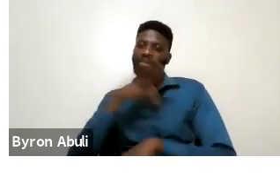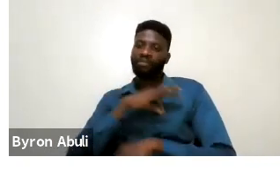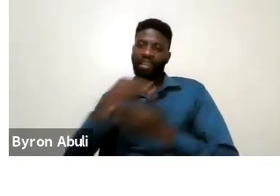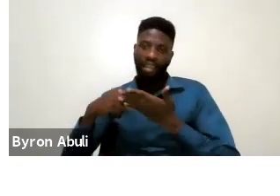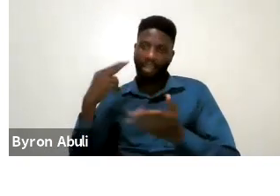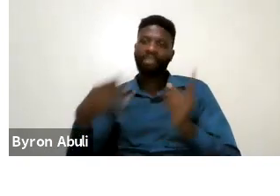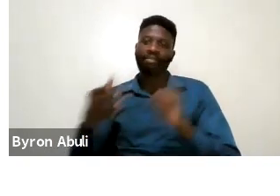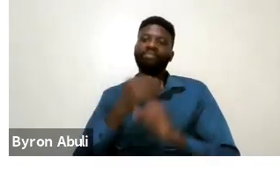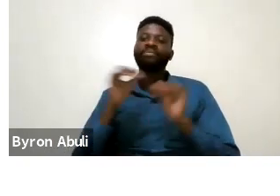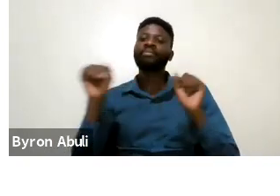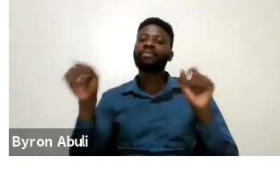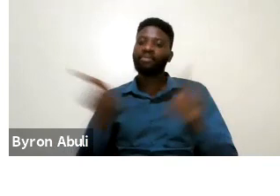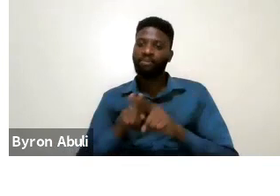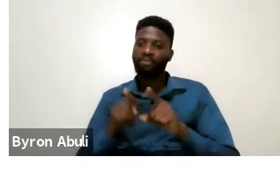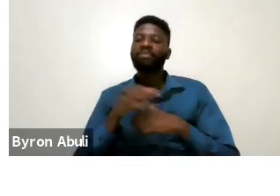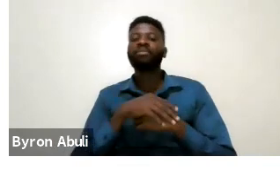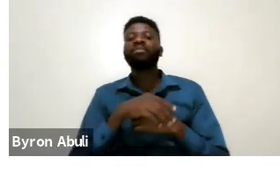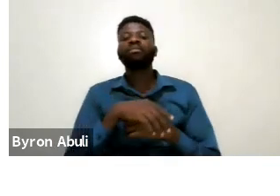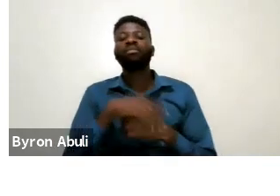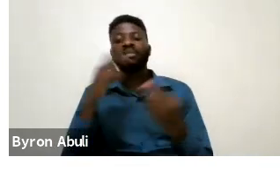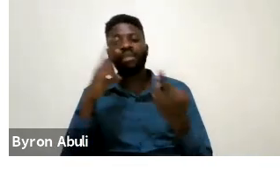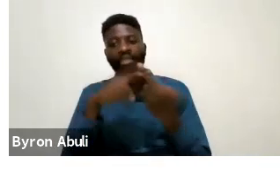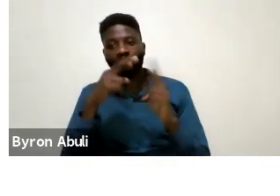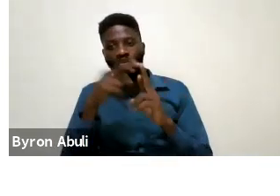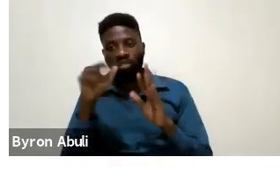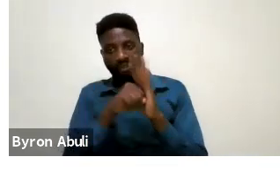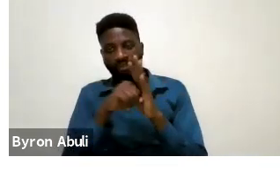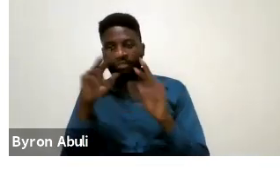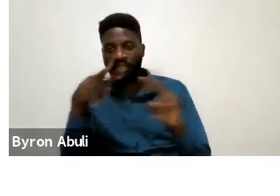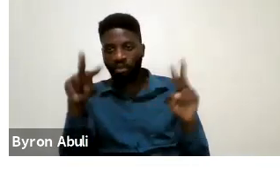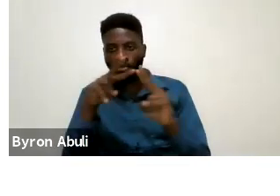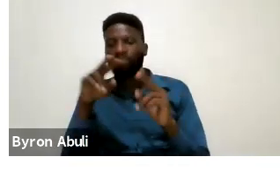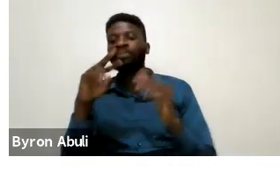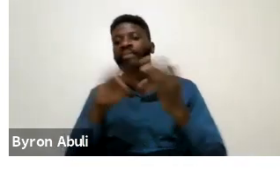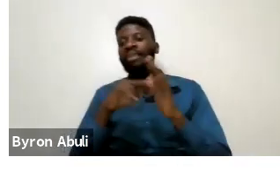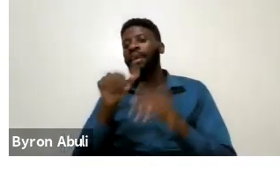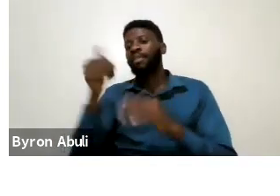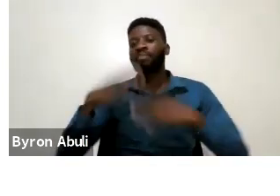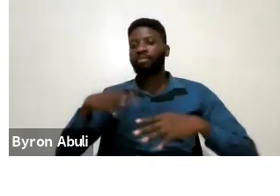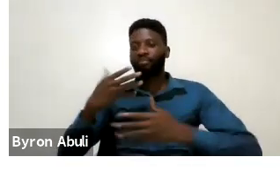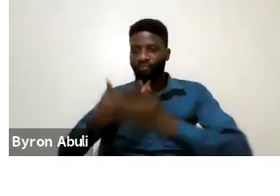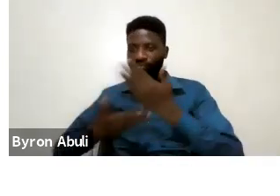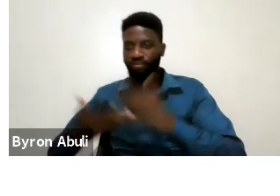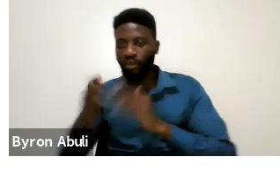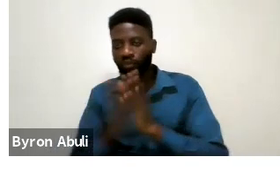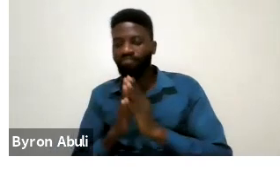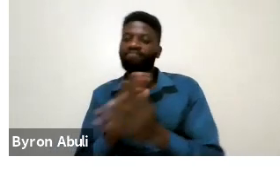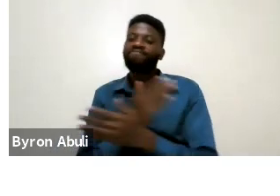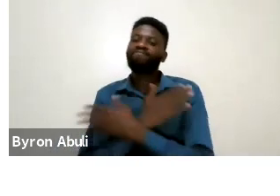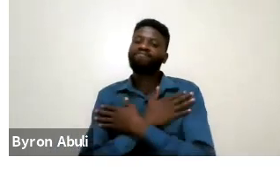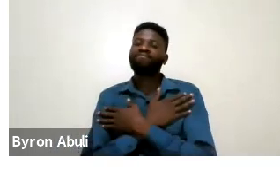values, these are values that reflect how you relate to other people in your life, be they friends, family, colleagues, in